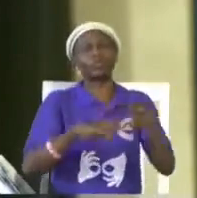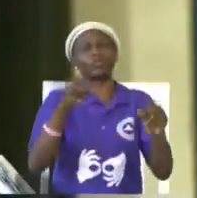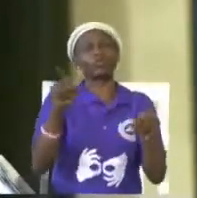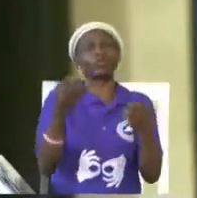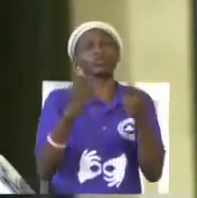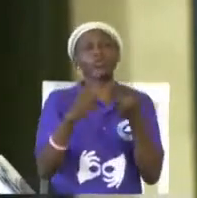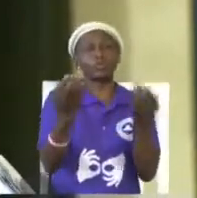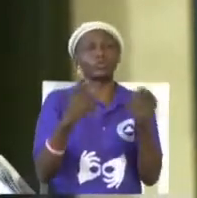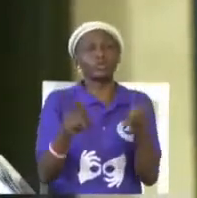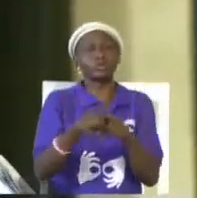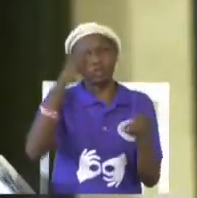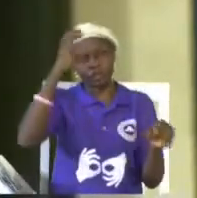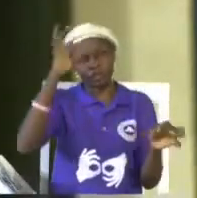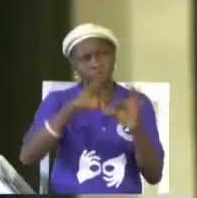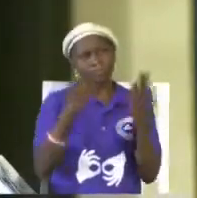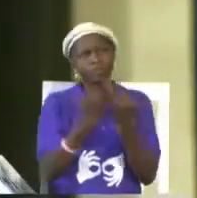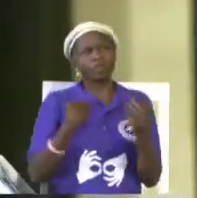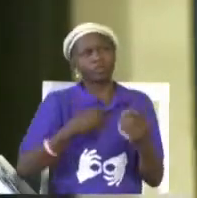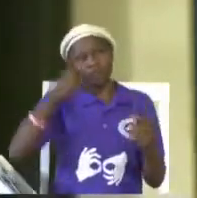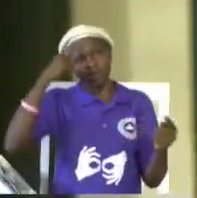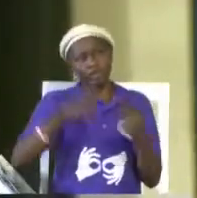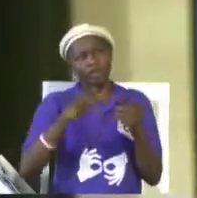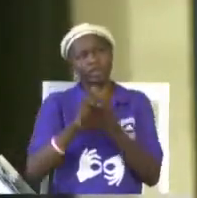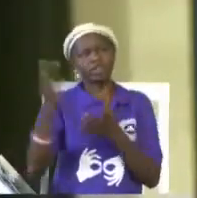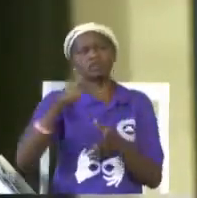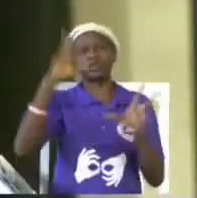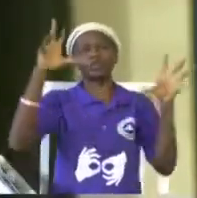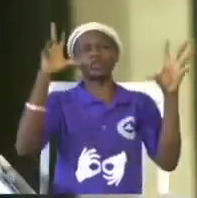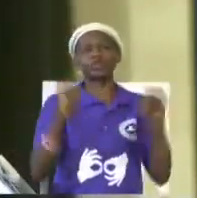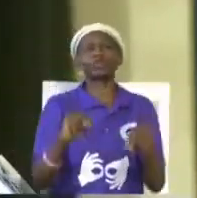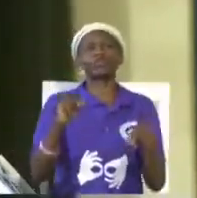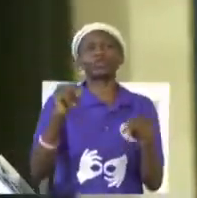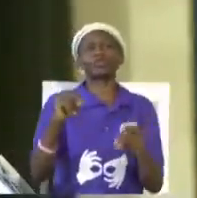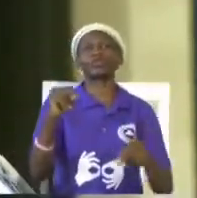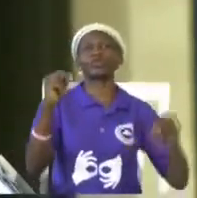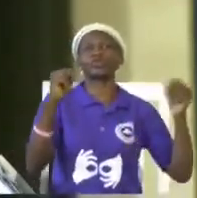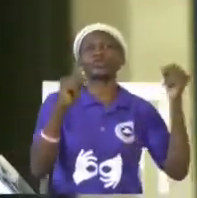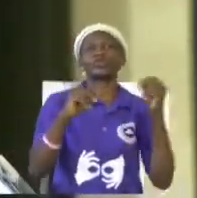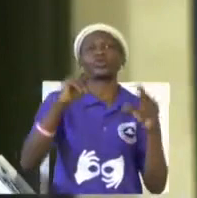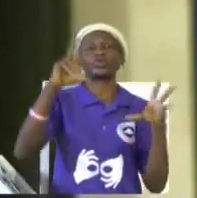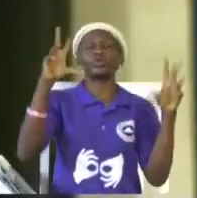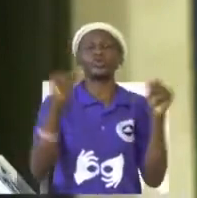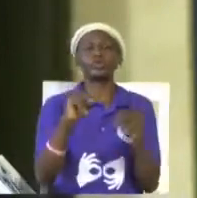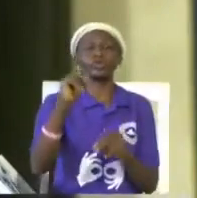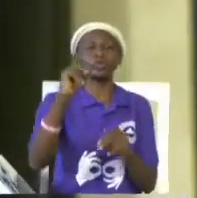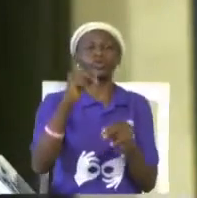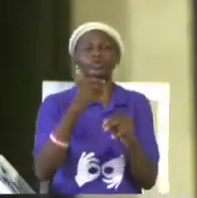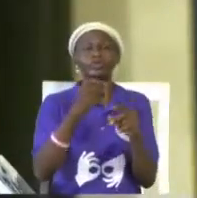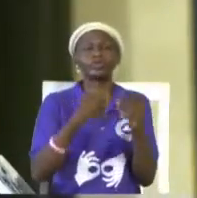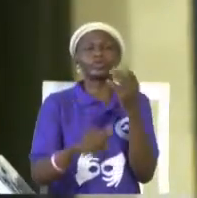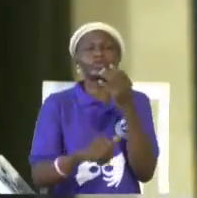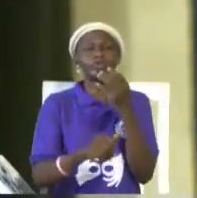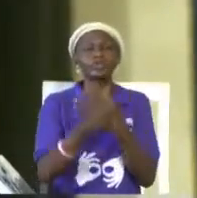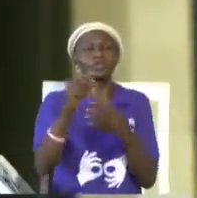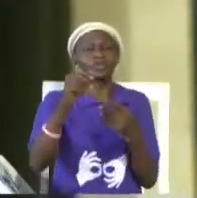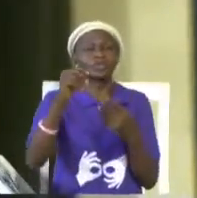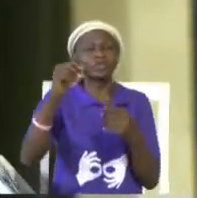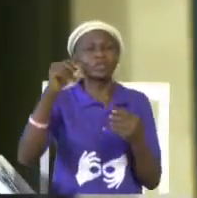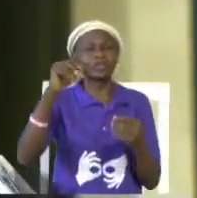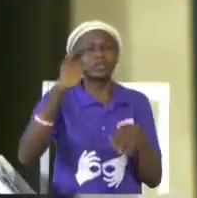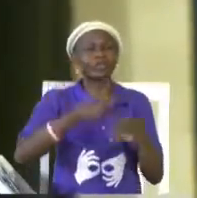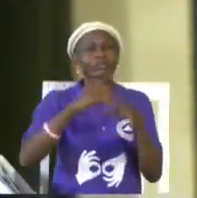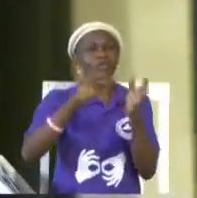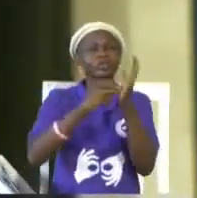family?" We agreed that there is not going to be any adverse effect of chemo. And in October